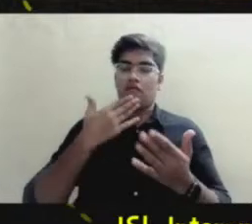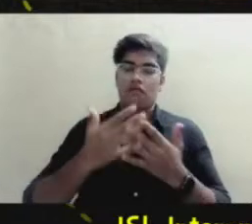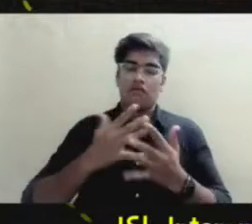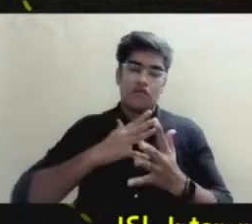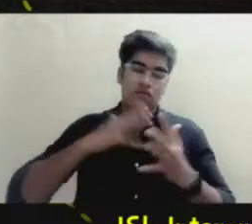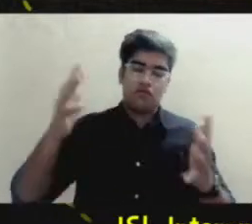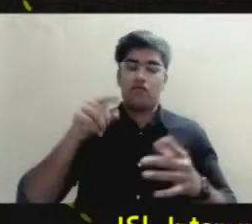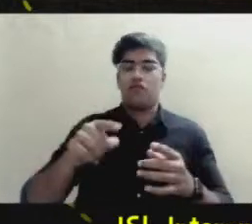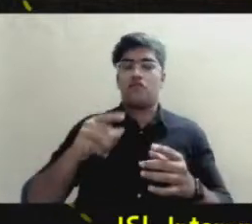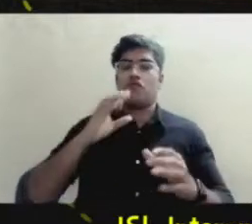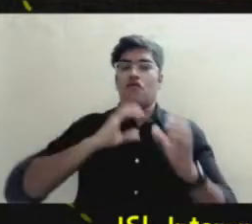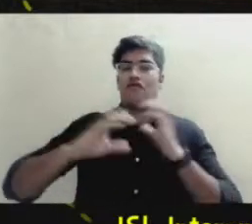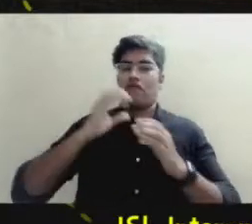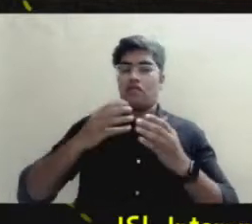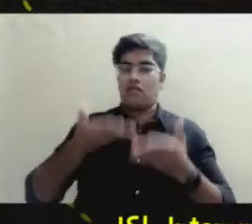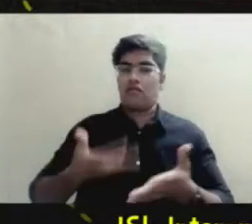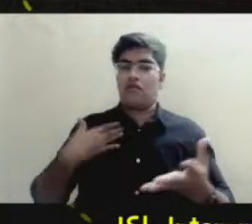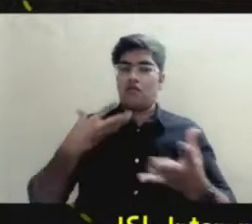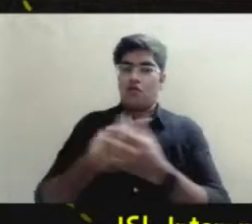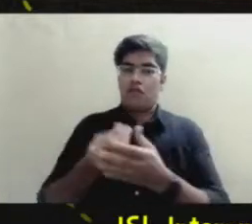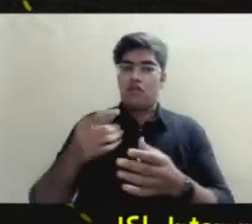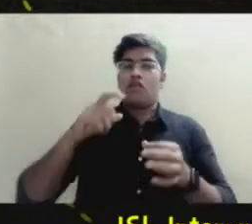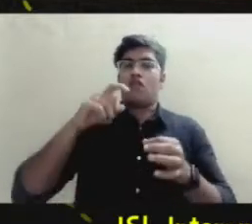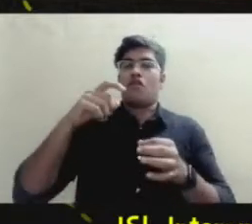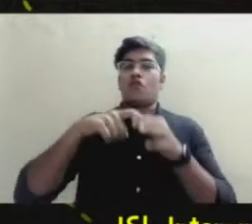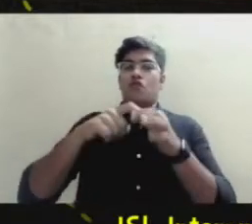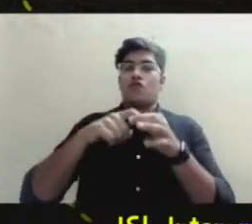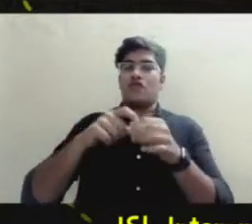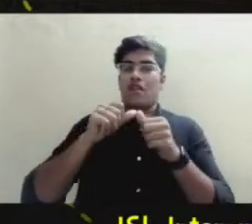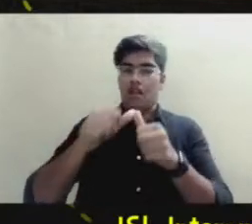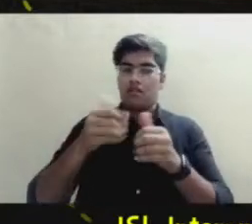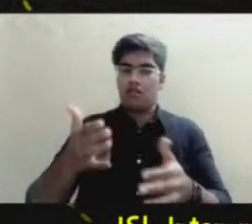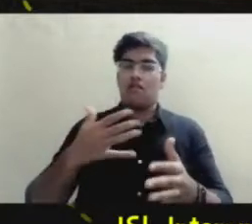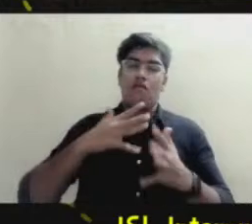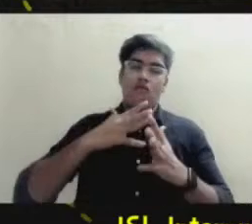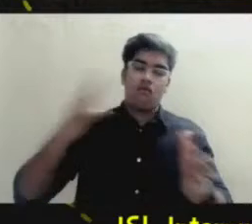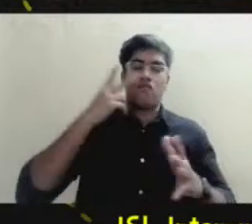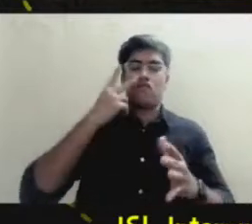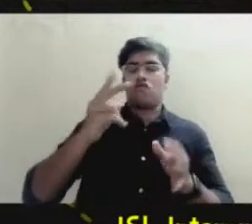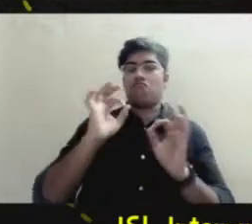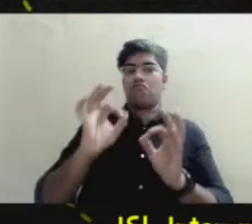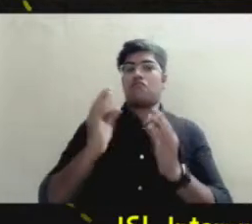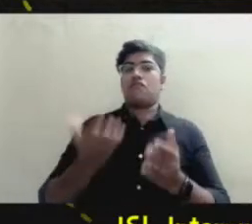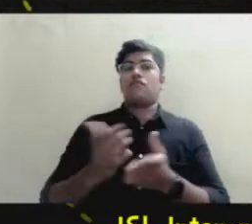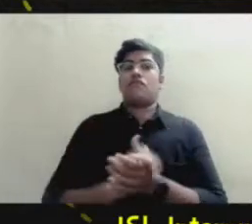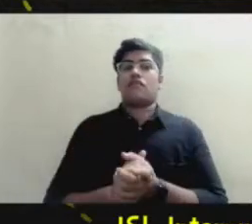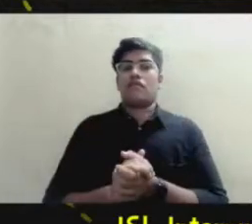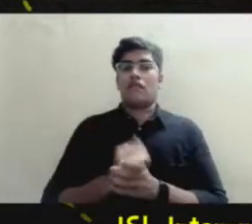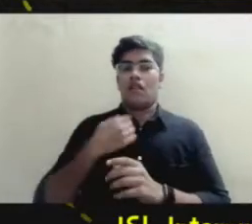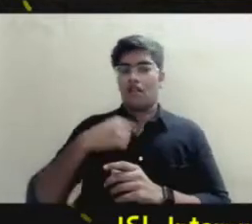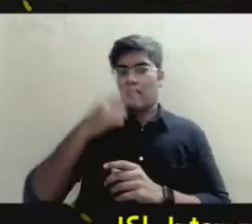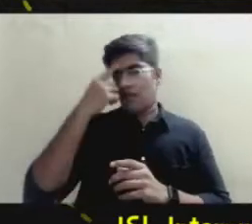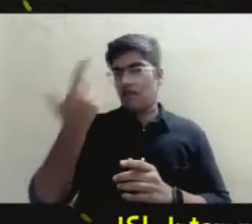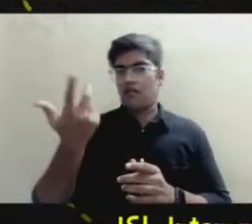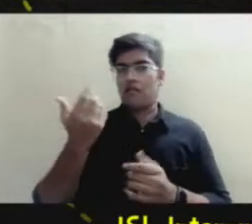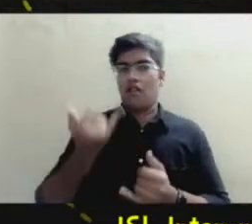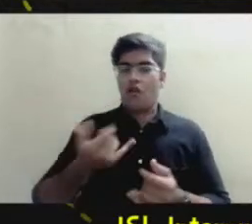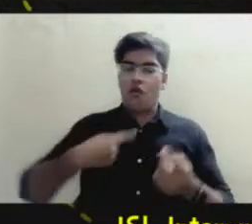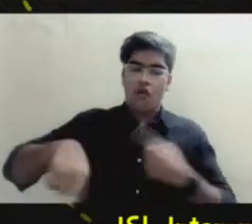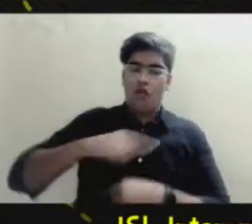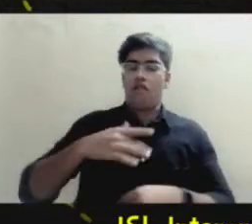for this conversation, for joining us for the Q&A today. It's been absolutely amazing for us. And I think we all feel